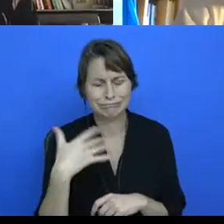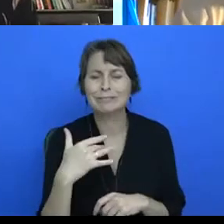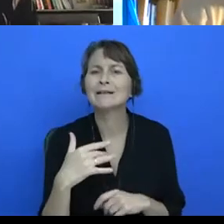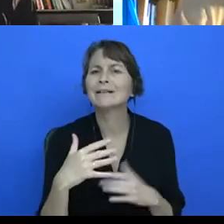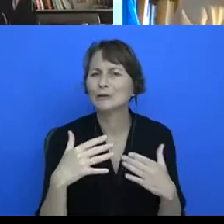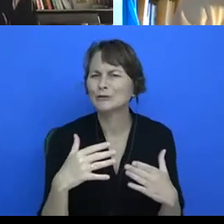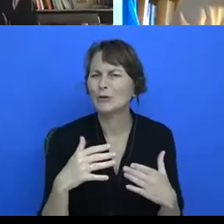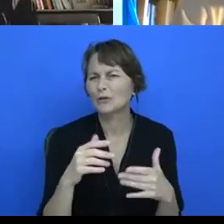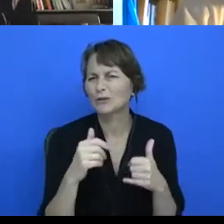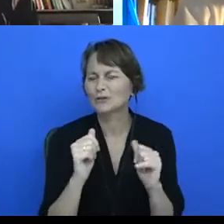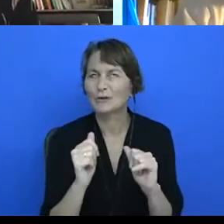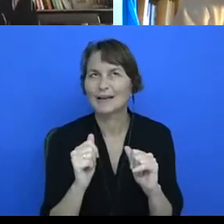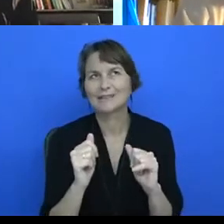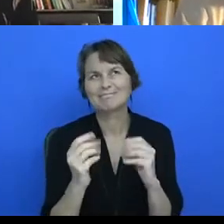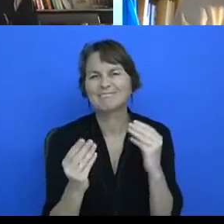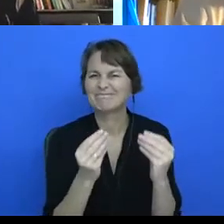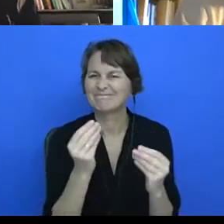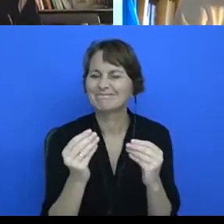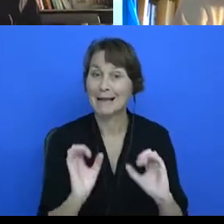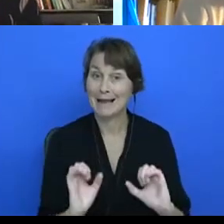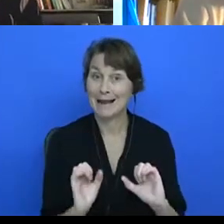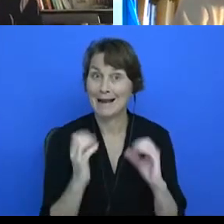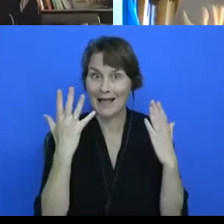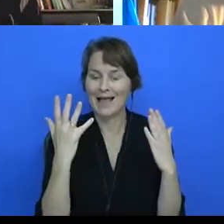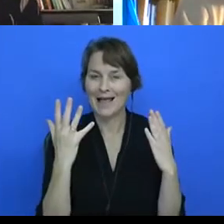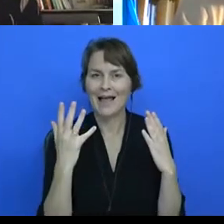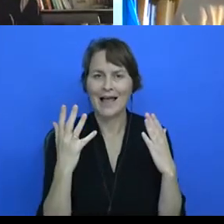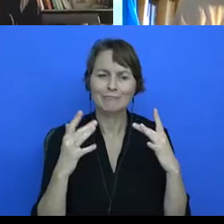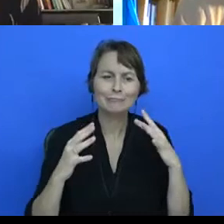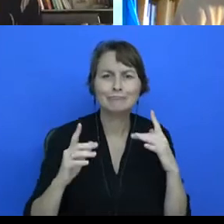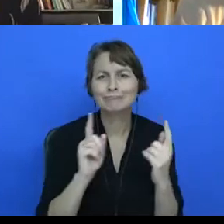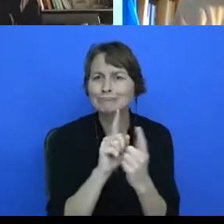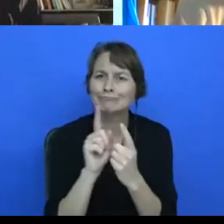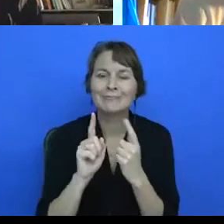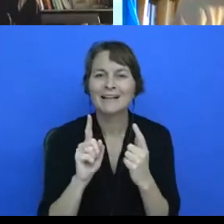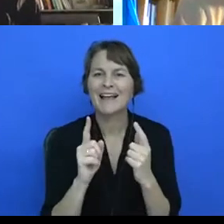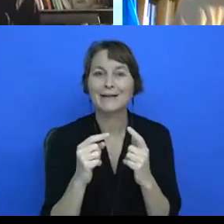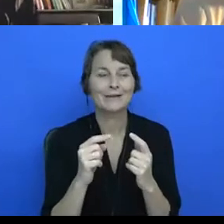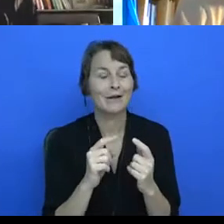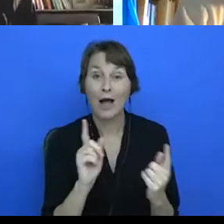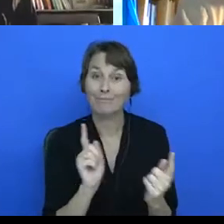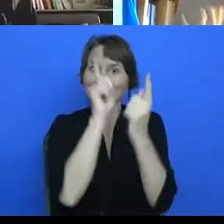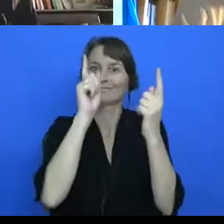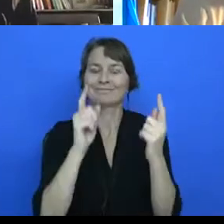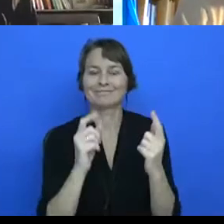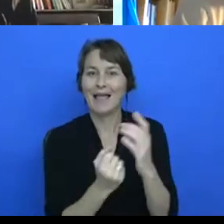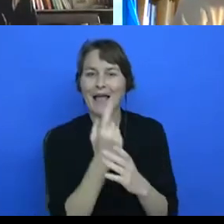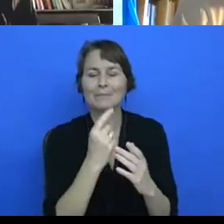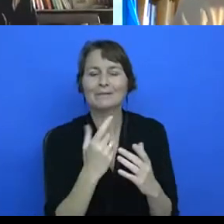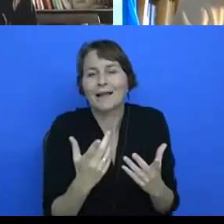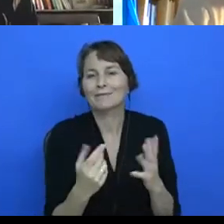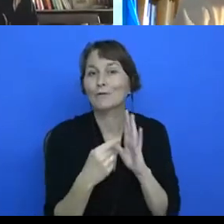kind of informal and unplanned interactions. You know, it's the conversation you have with somebody while you're queuing for coffee,